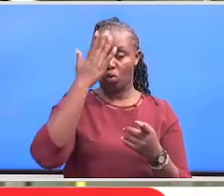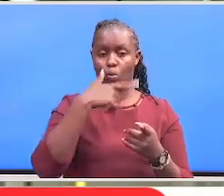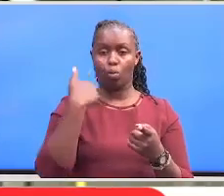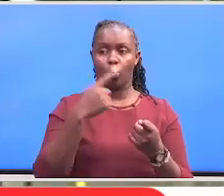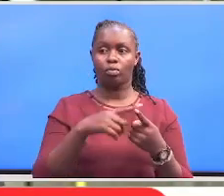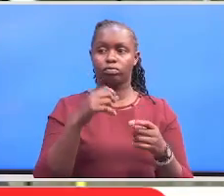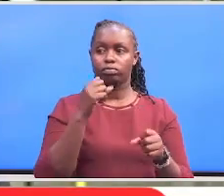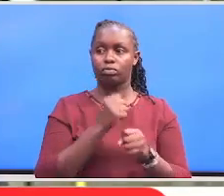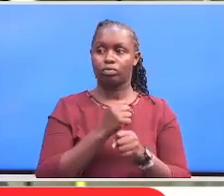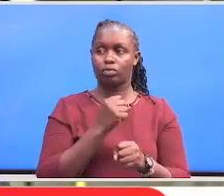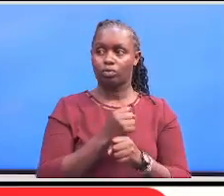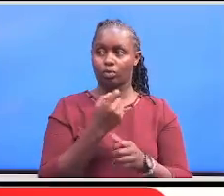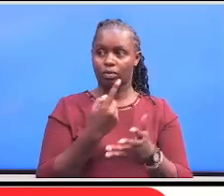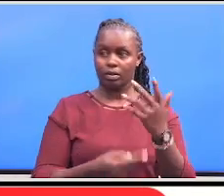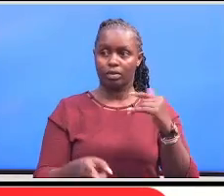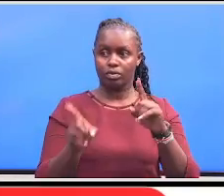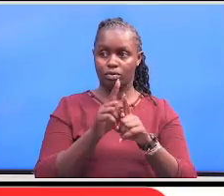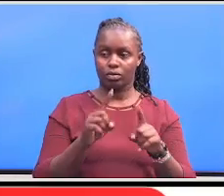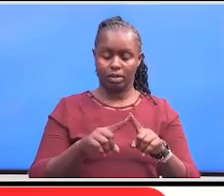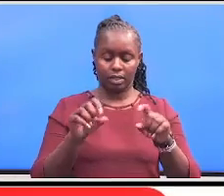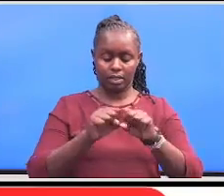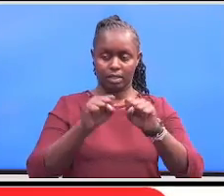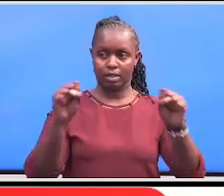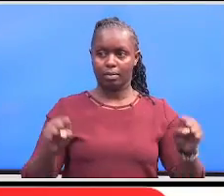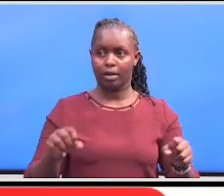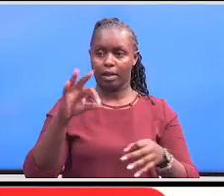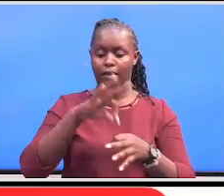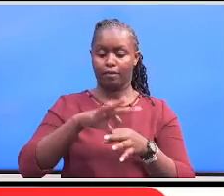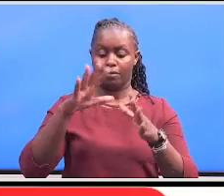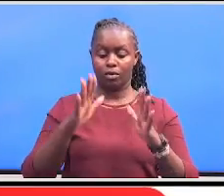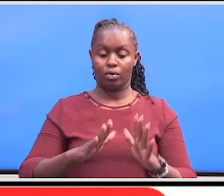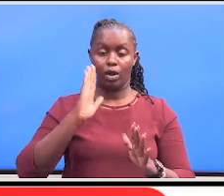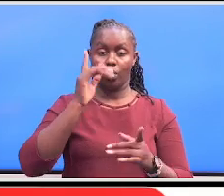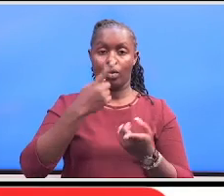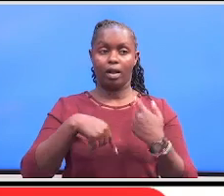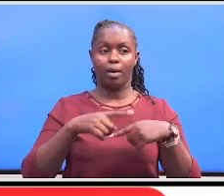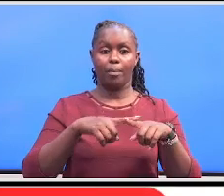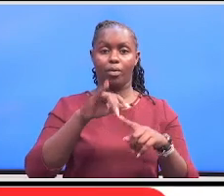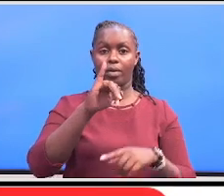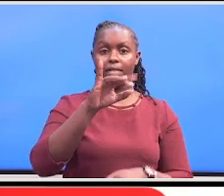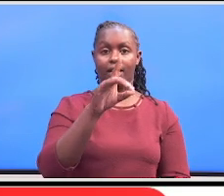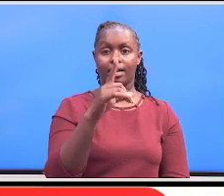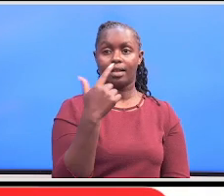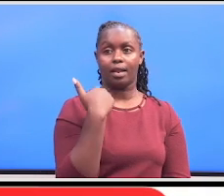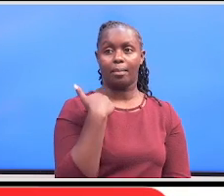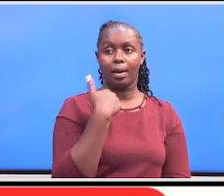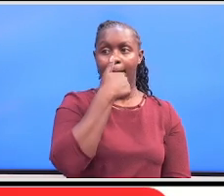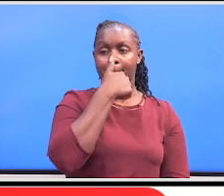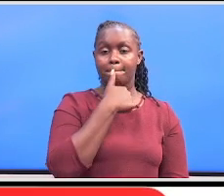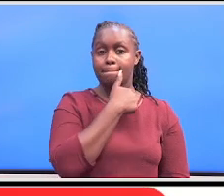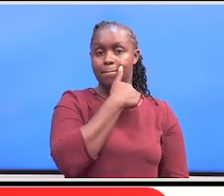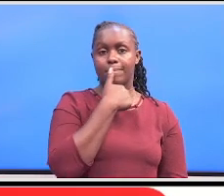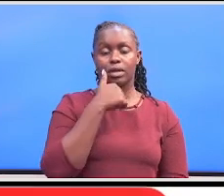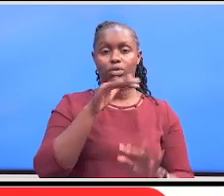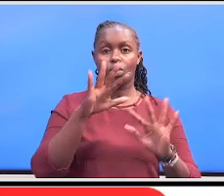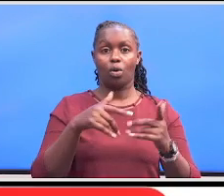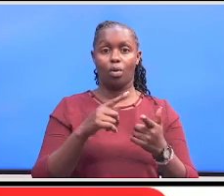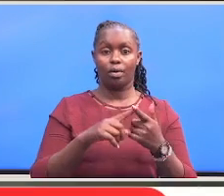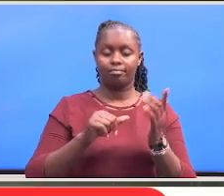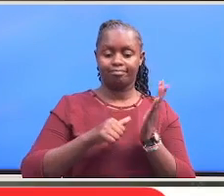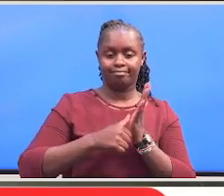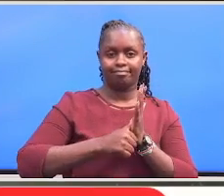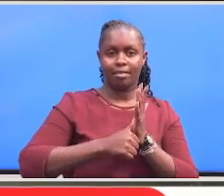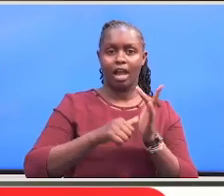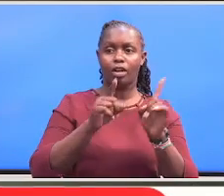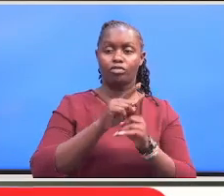area, utakuwa tunaingia kwa hiyo system. A voter will need an identity card number, a password or fingerprint, and a verification code